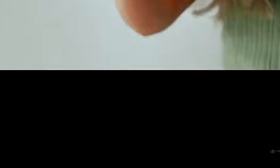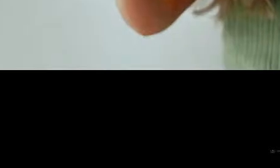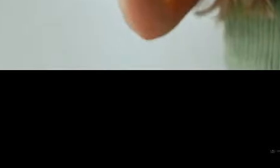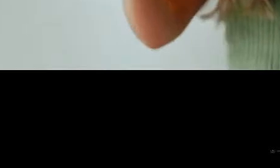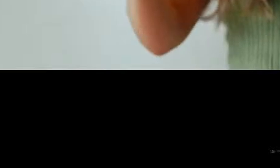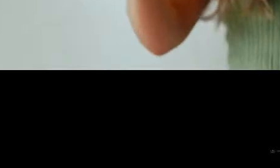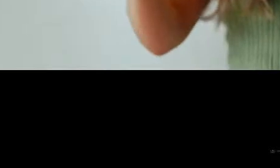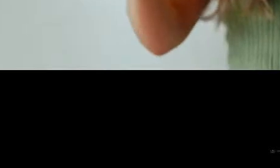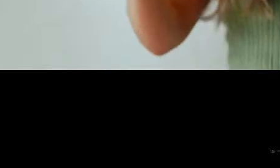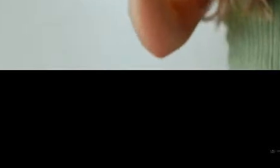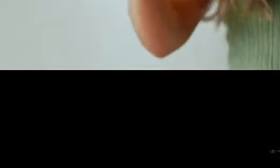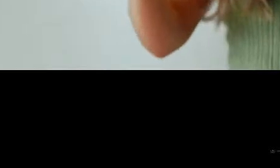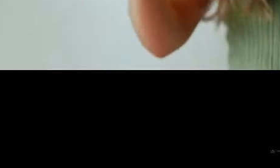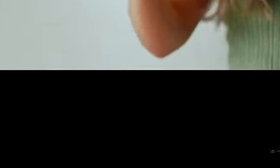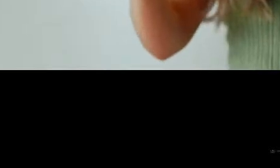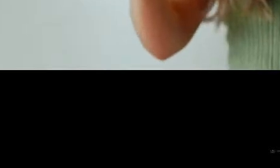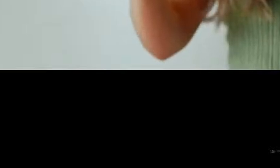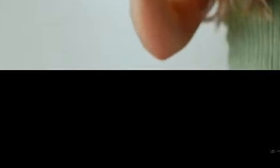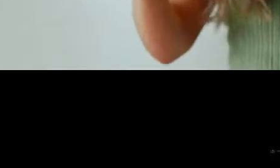Meel.